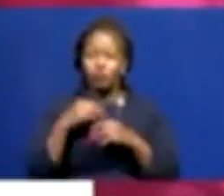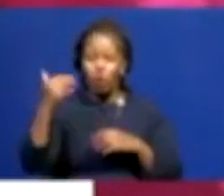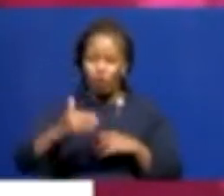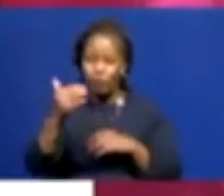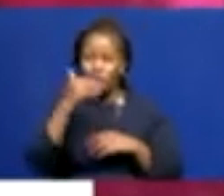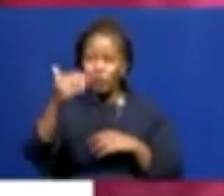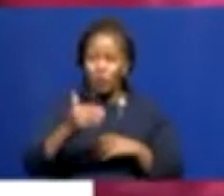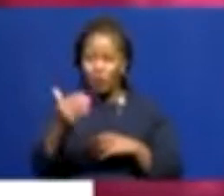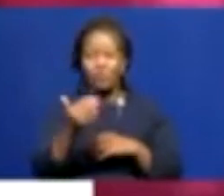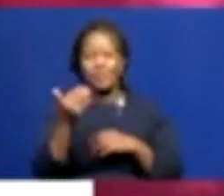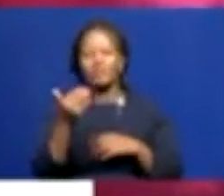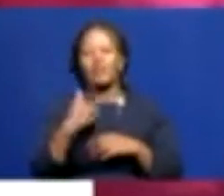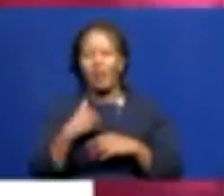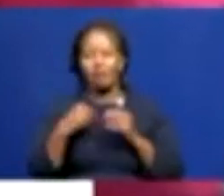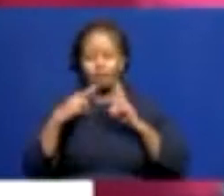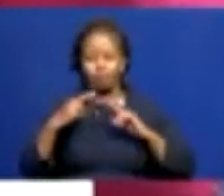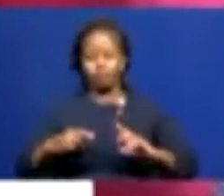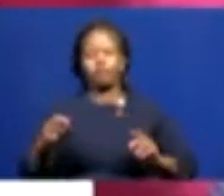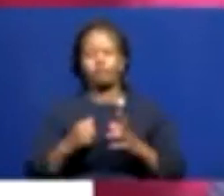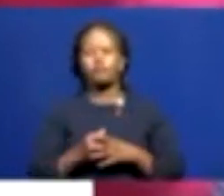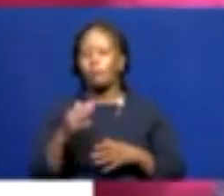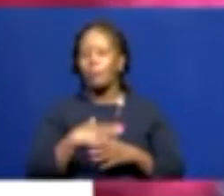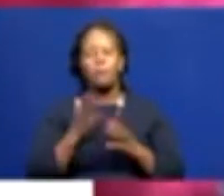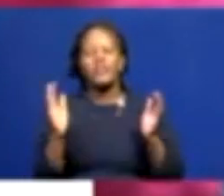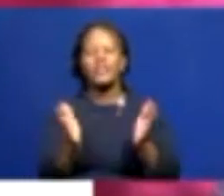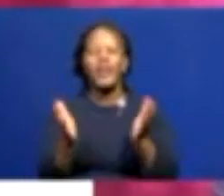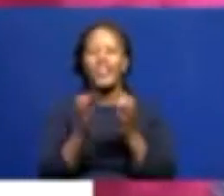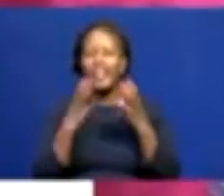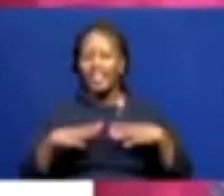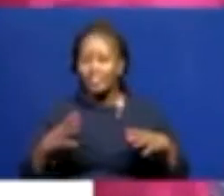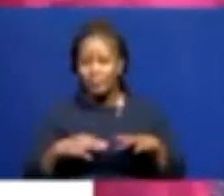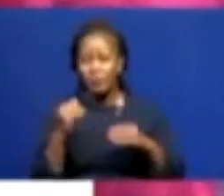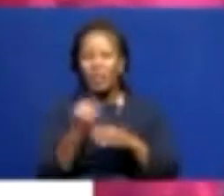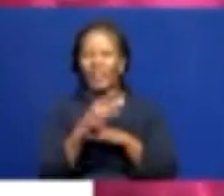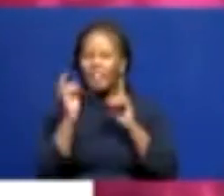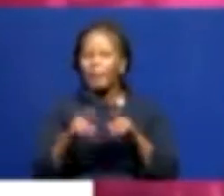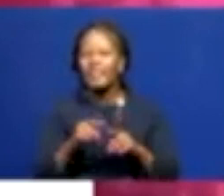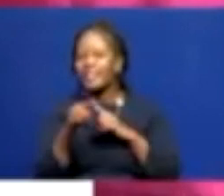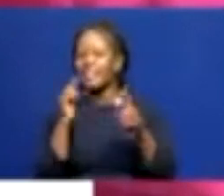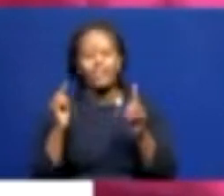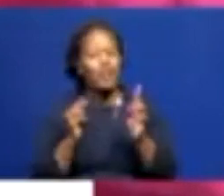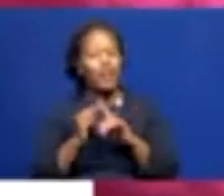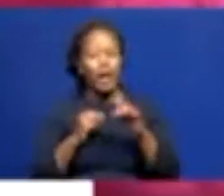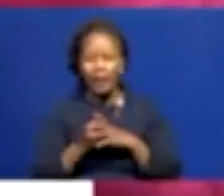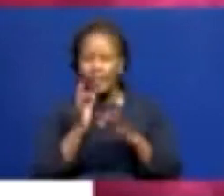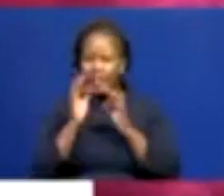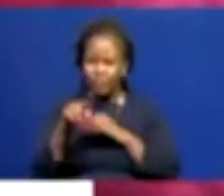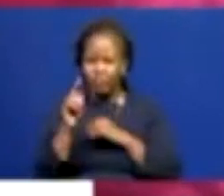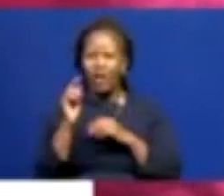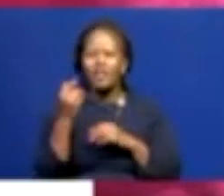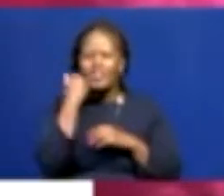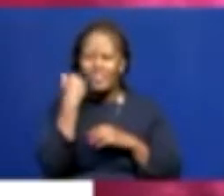kansa siwezi sema unaua, ninencourage watu kuwaelezea kwamba unapotambulika mapema, unapoenda ukue diagnosed,